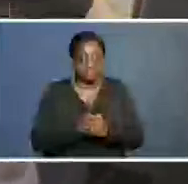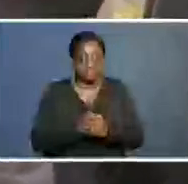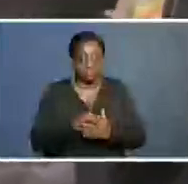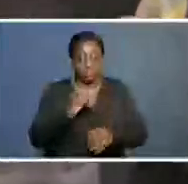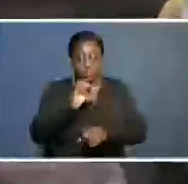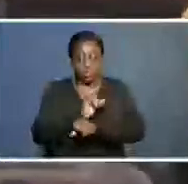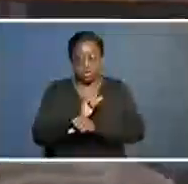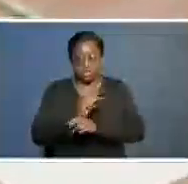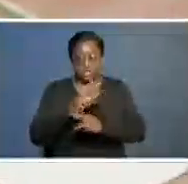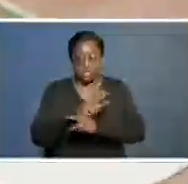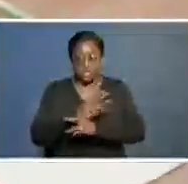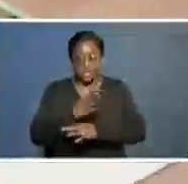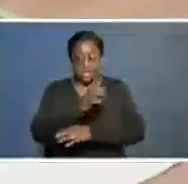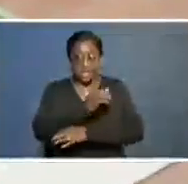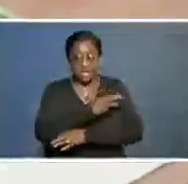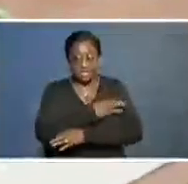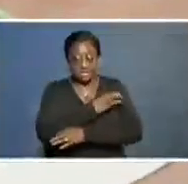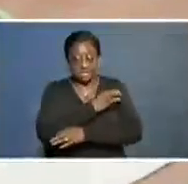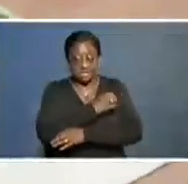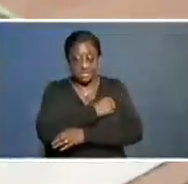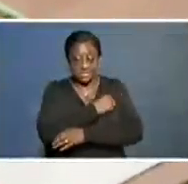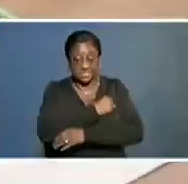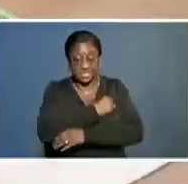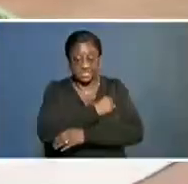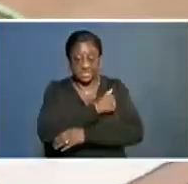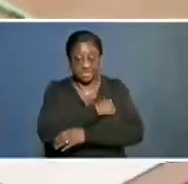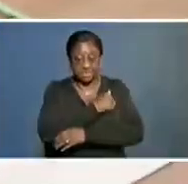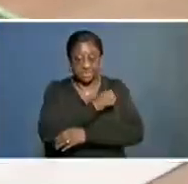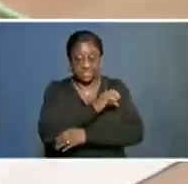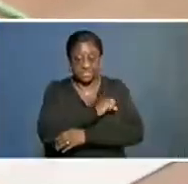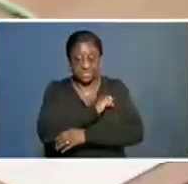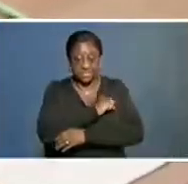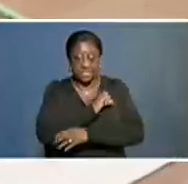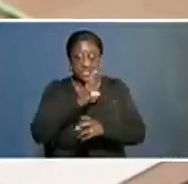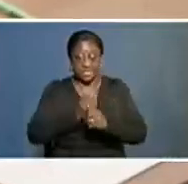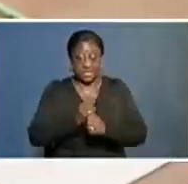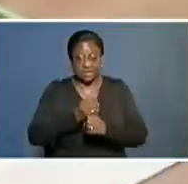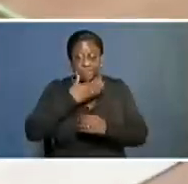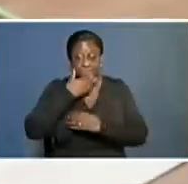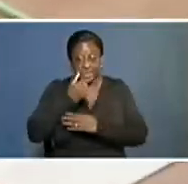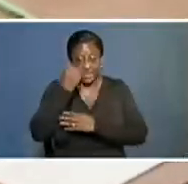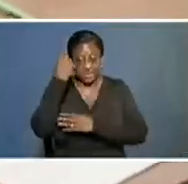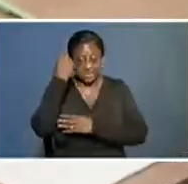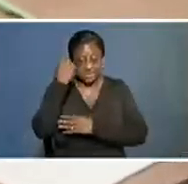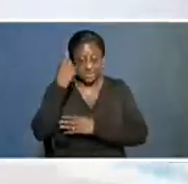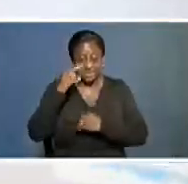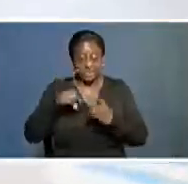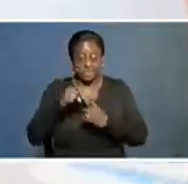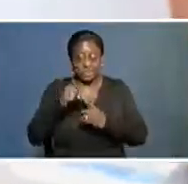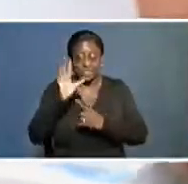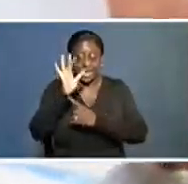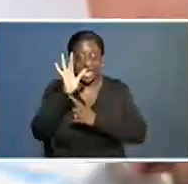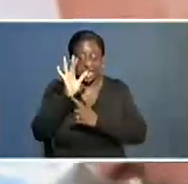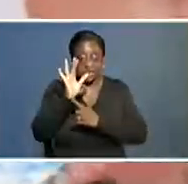Works Minister the Honorable Alfred Sayers and his team getting a better understanding of Disney's Lighthouse Point project in Bannerman Town,